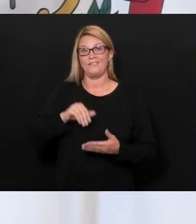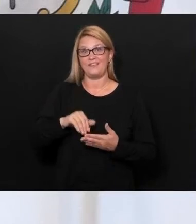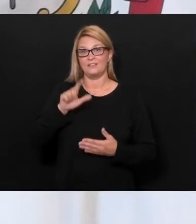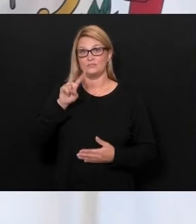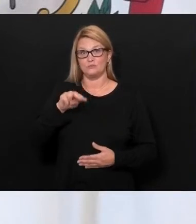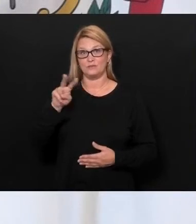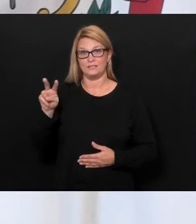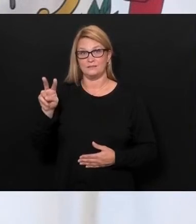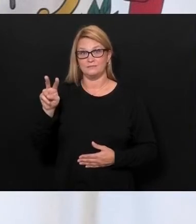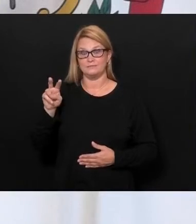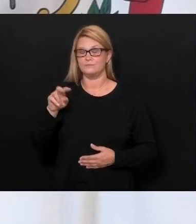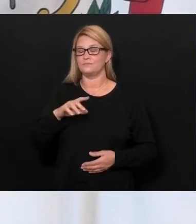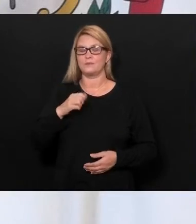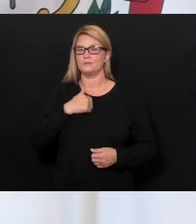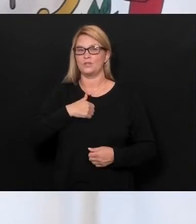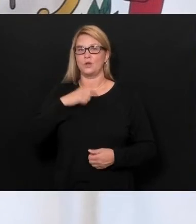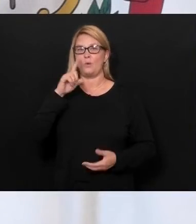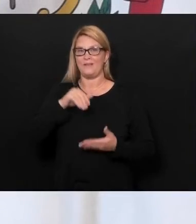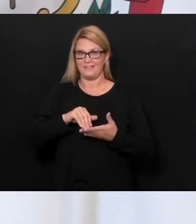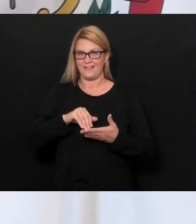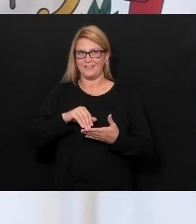1,026th